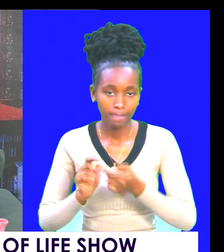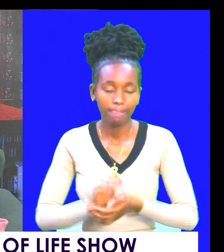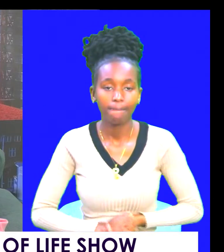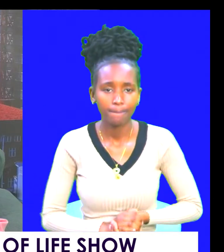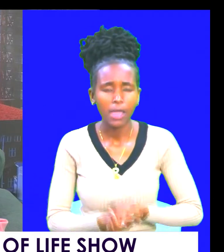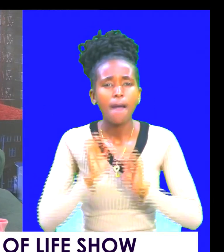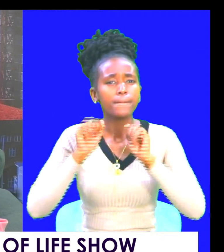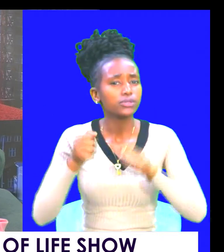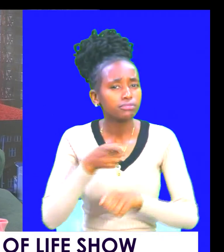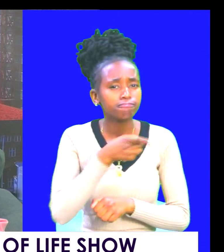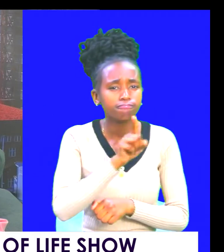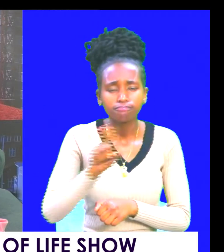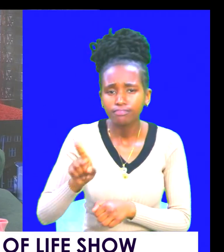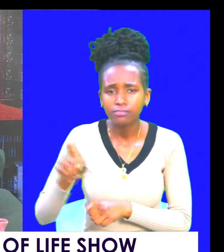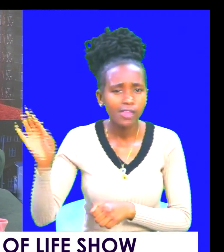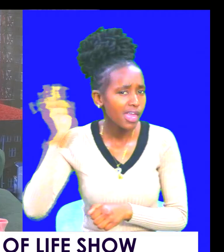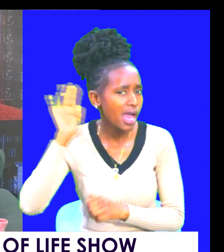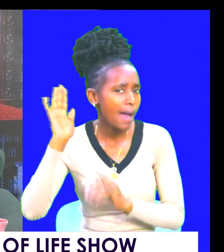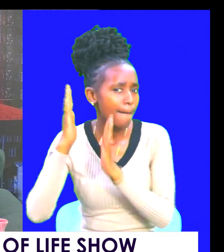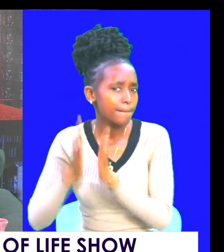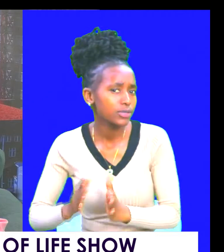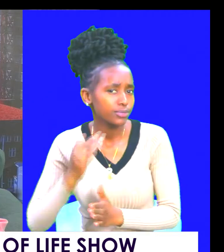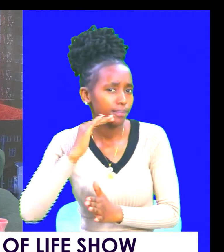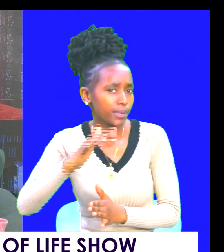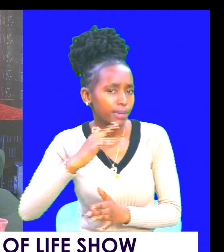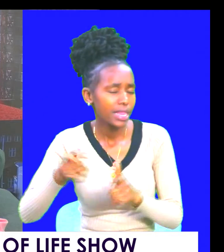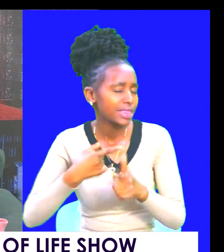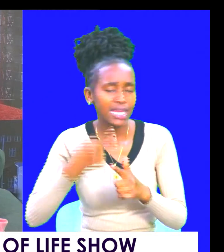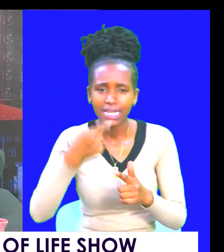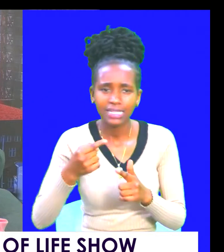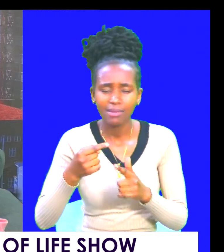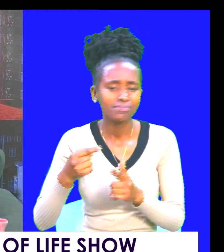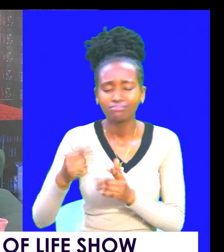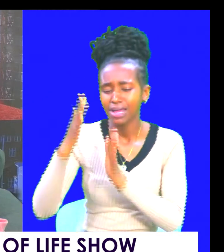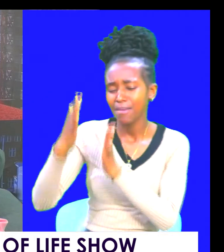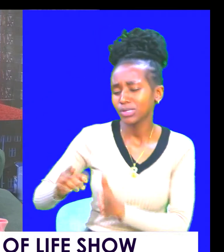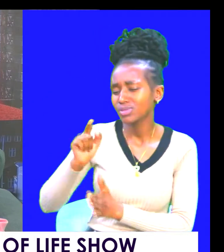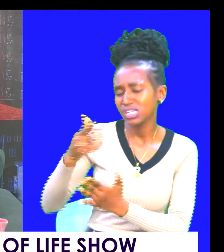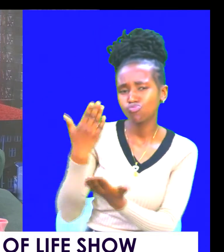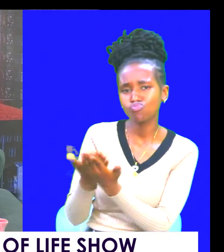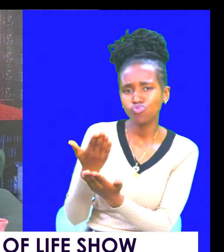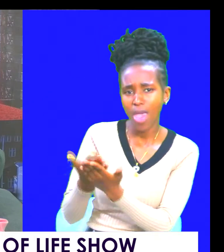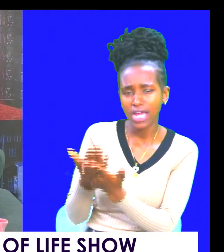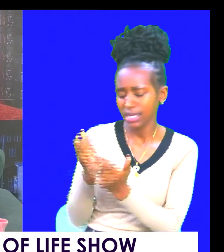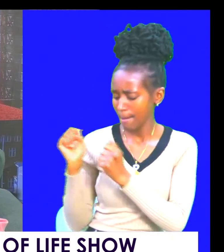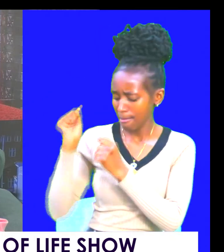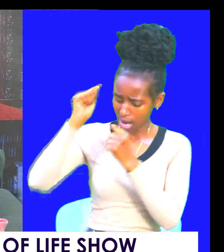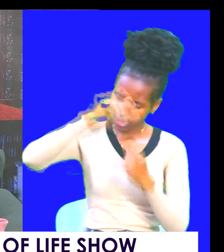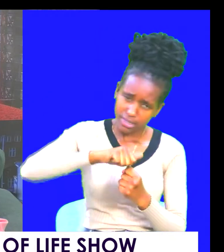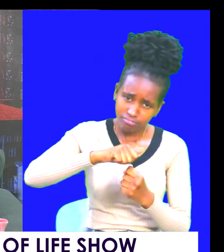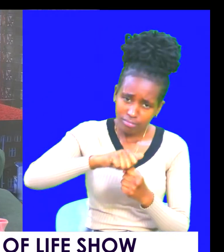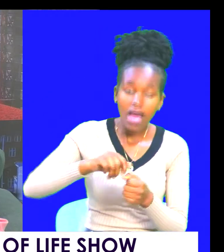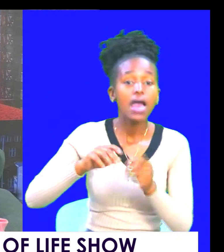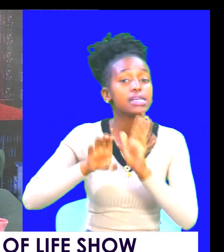Have you ever heard someone talking and saying, so and so is a wet blanket? Or so and